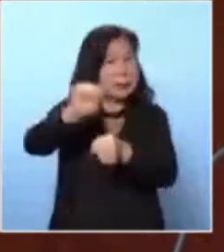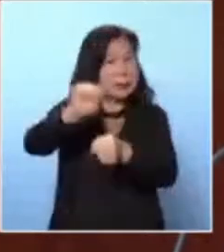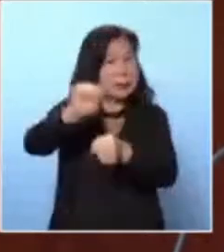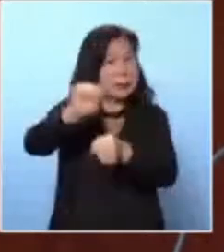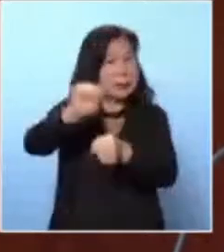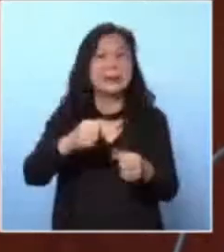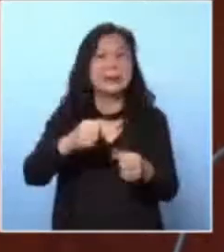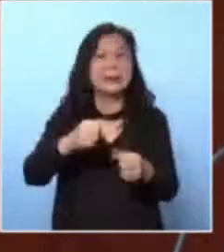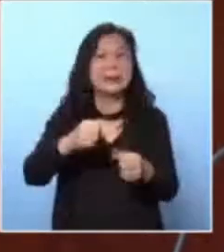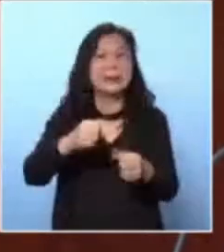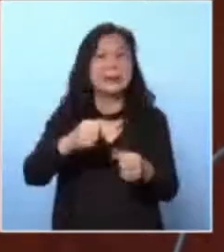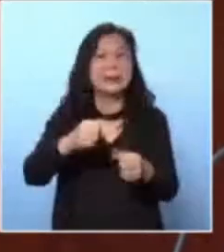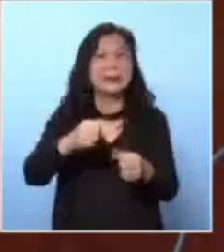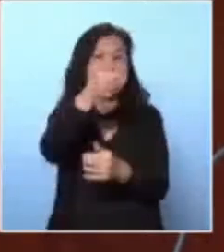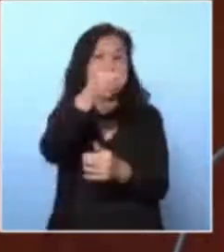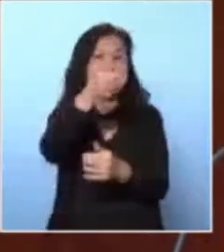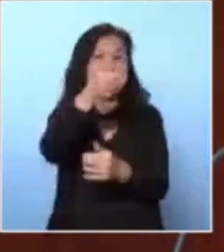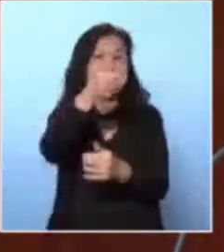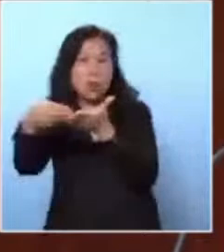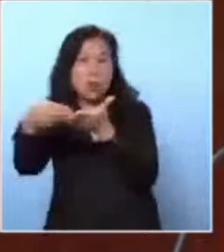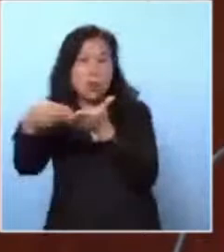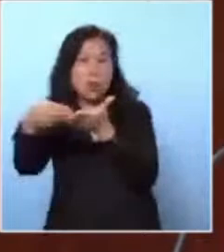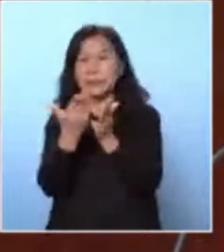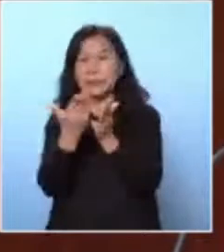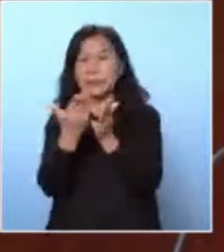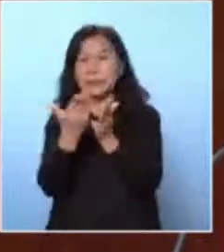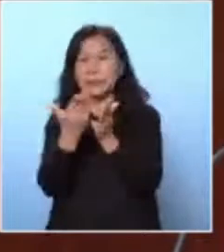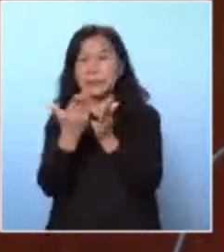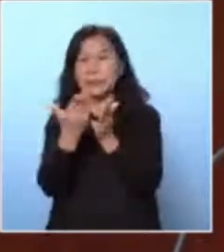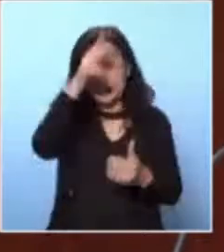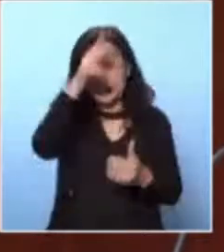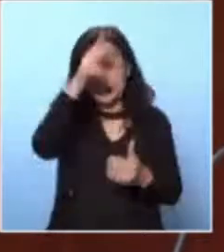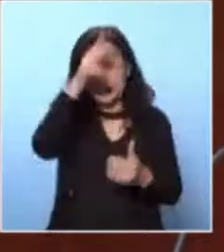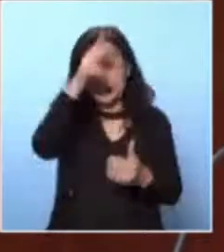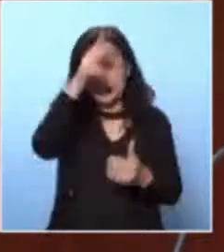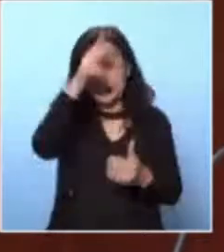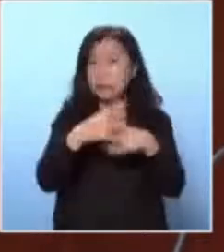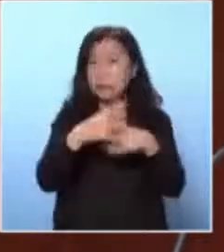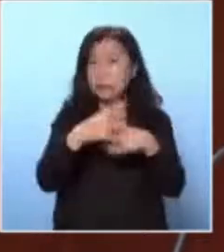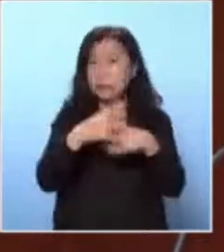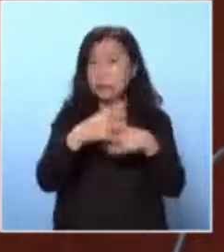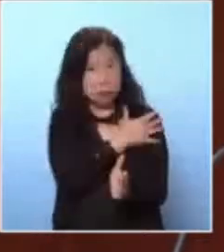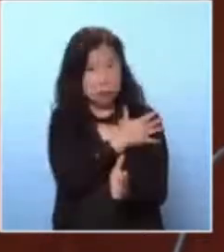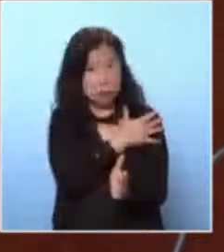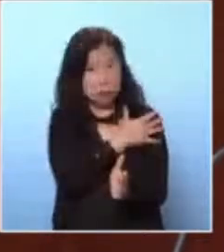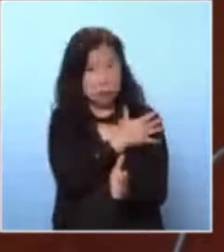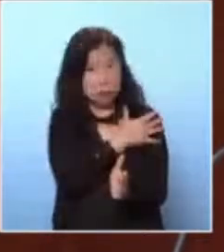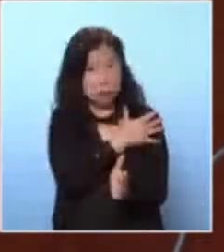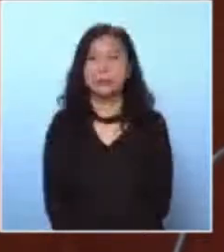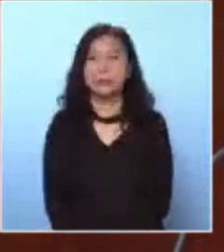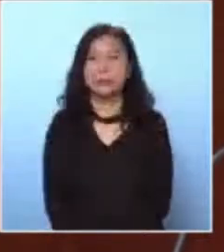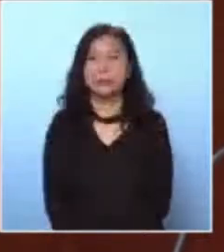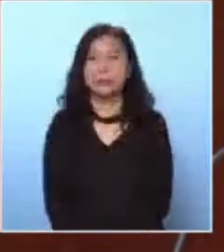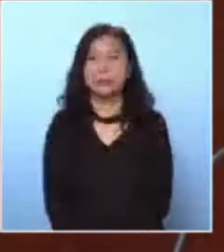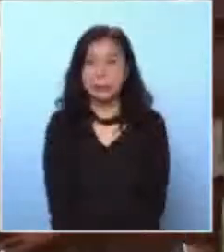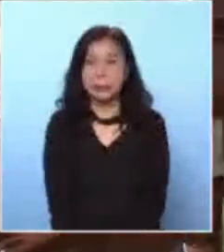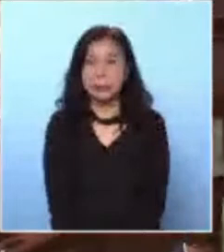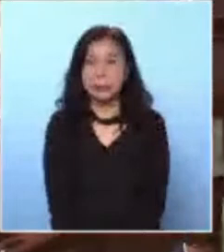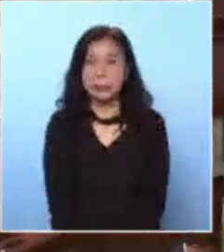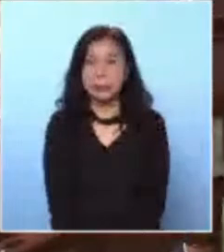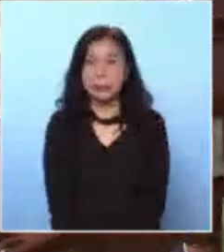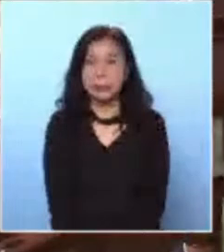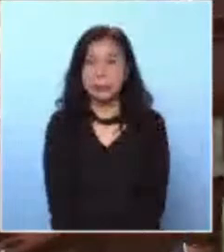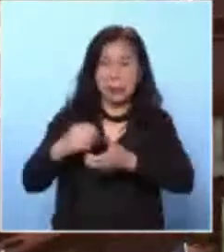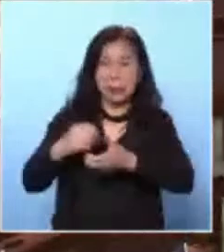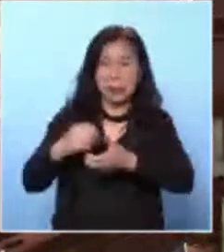of major roads during major festivals, and injecting art and design elements in suitable pitches or courts, as well as the external walls